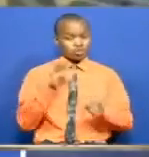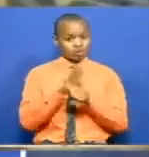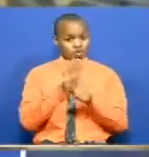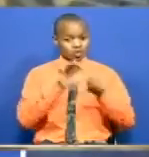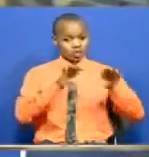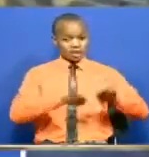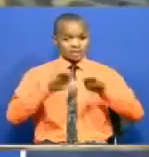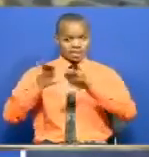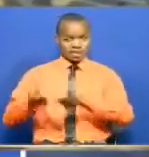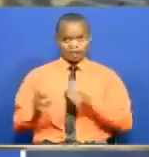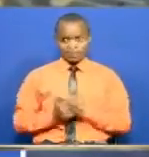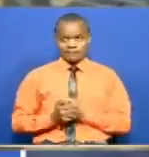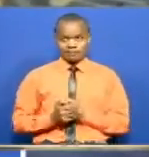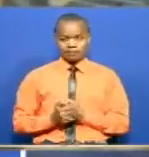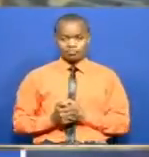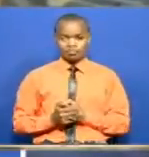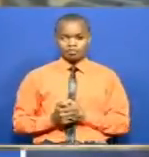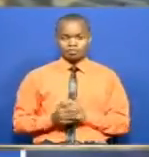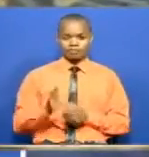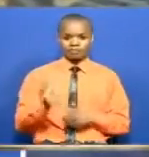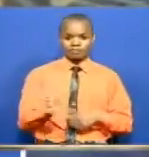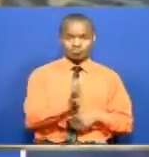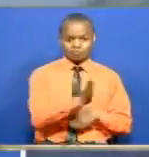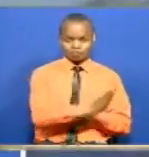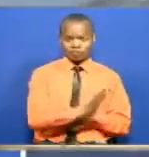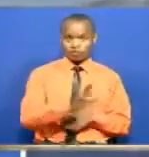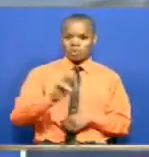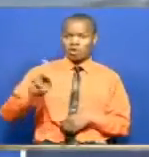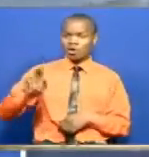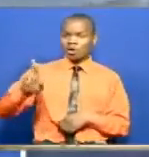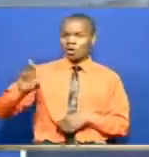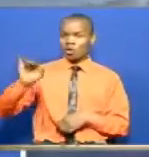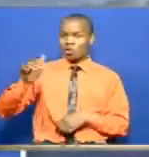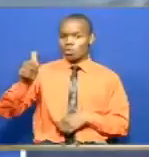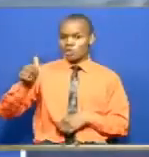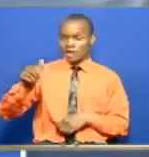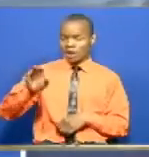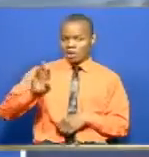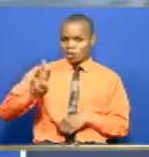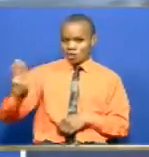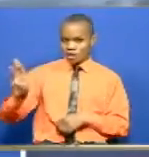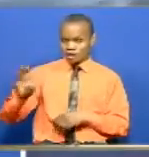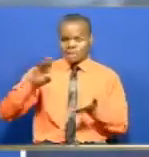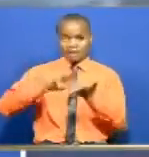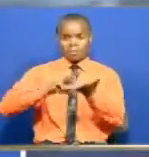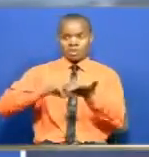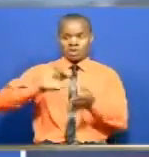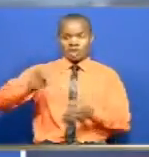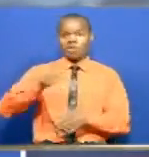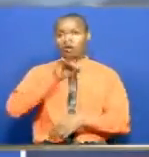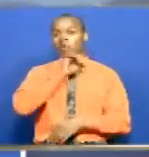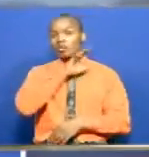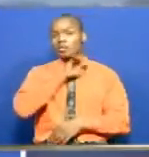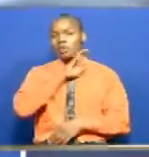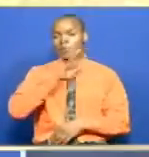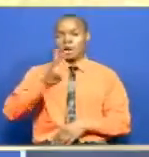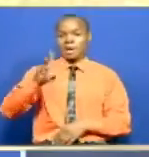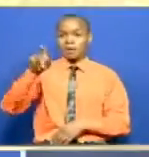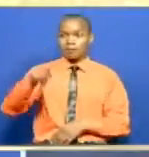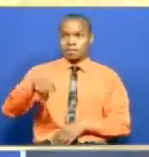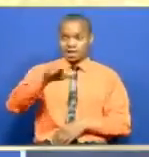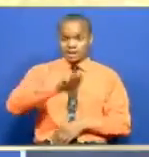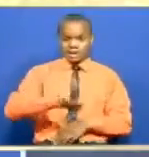ukweli. Separately, Kuria West residents in Migori County are faulting the area MP Mathias Robi for